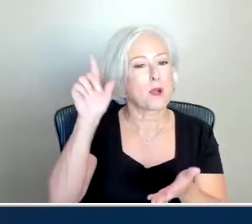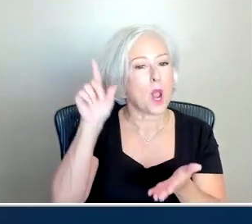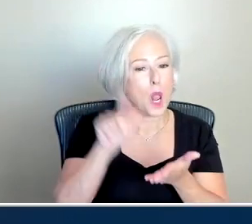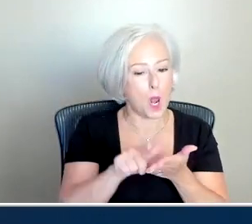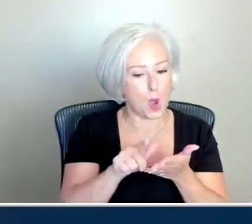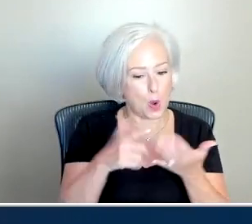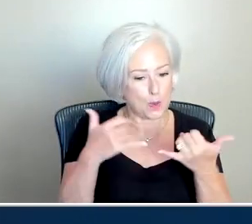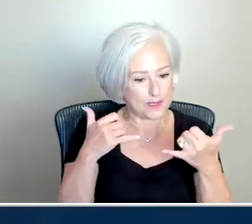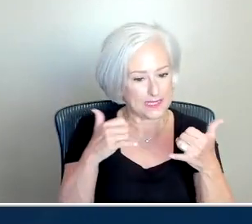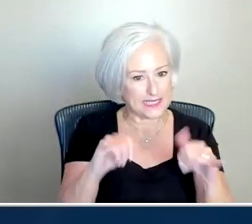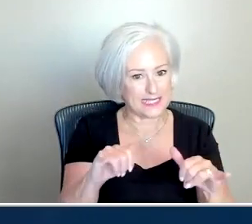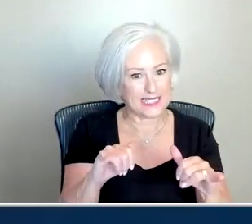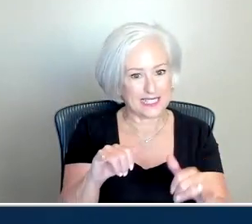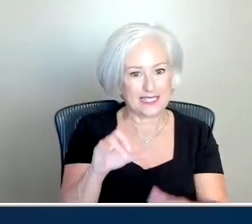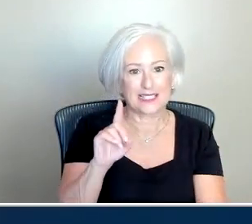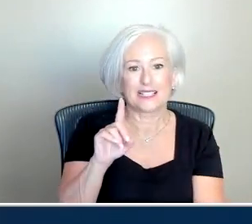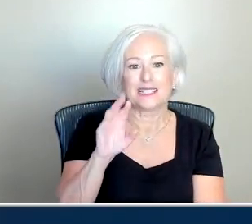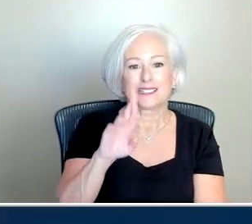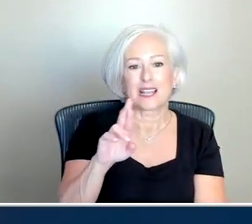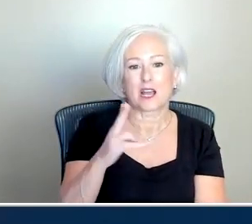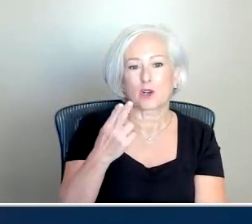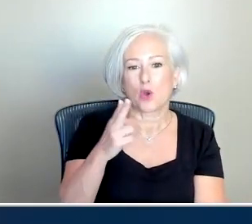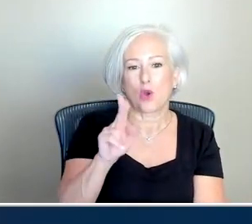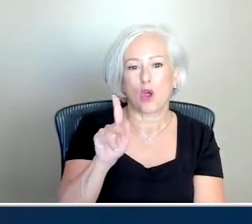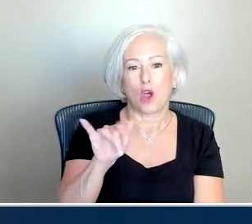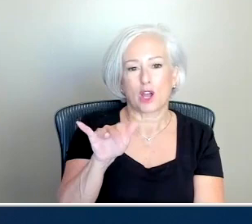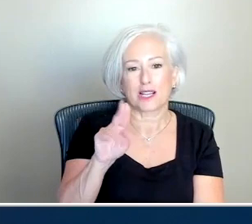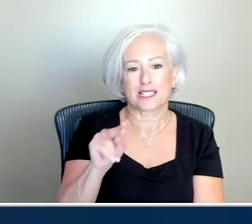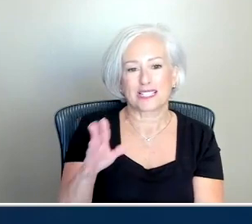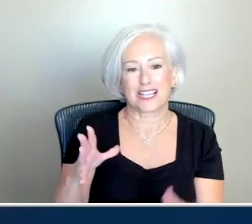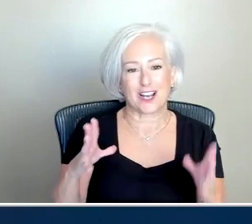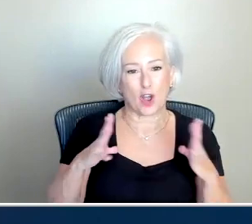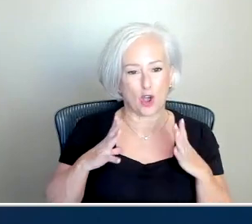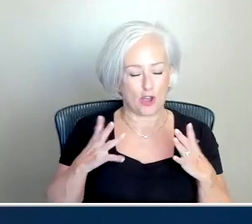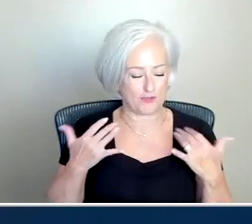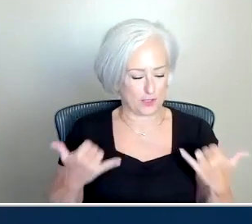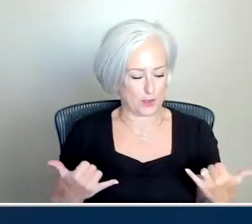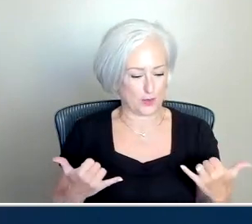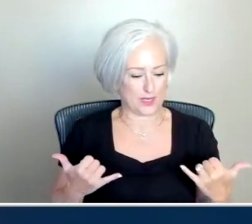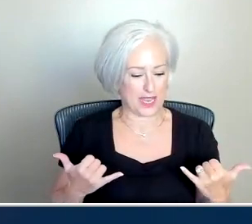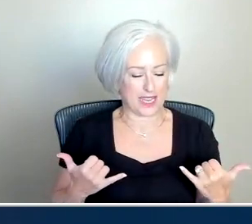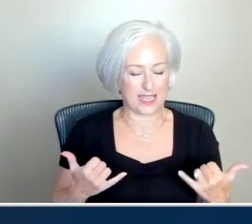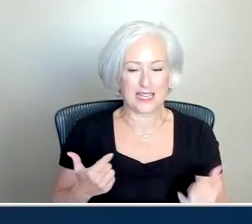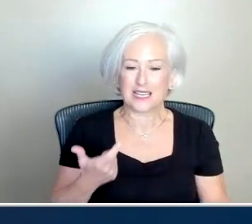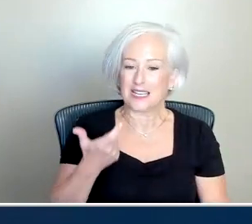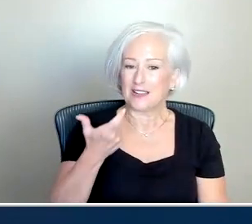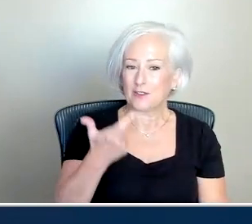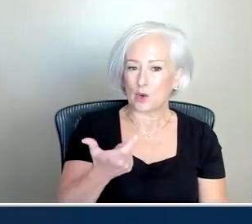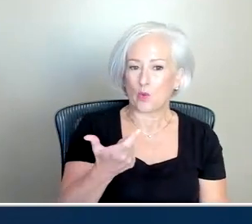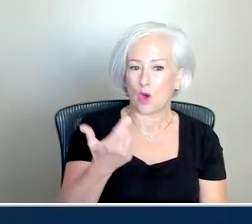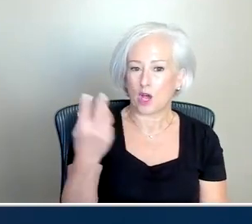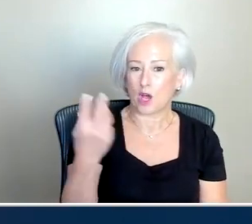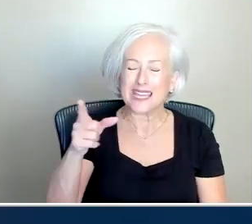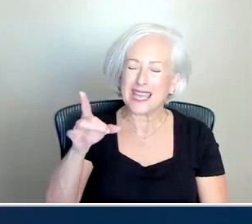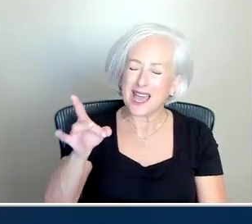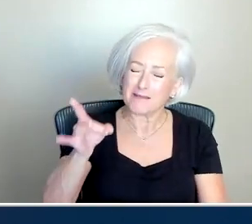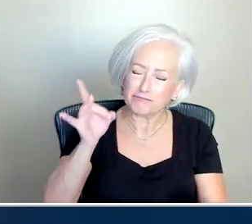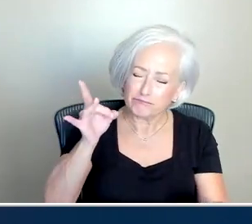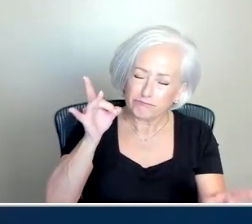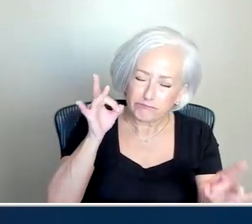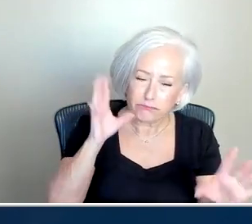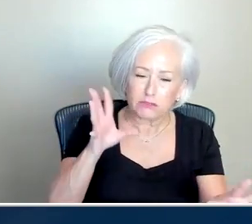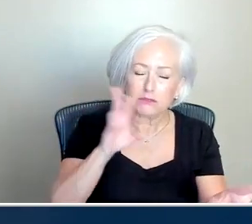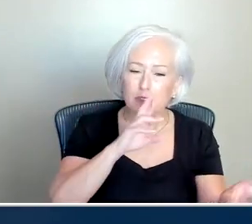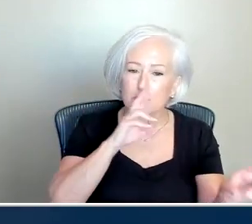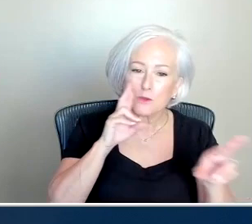Dana Hawkinson is off today, and if you watched Wednesday's episode, you'll probably have a good idea. He had the worst allergic reaction, you guys,